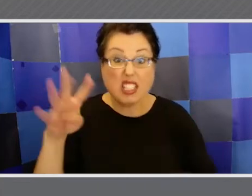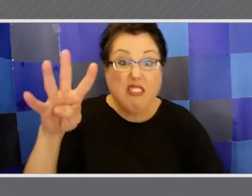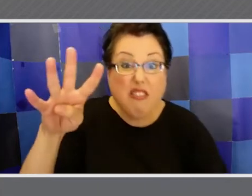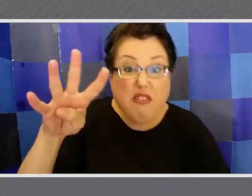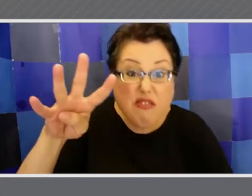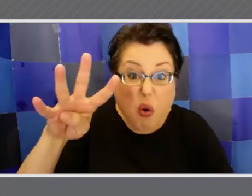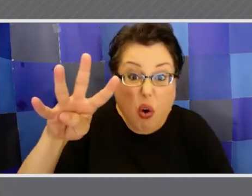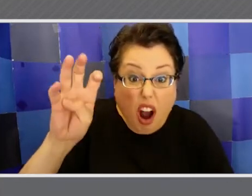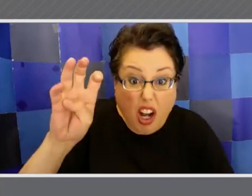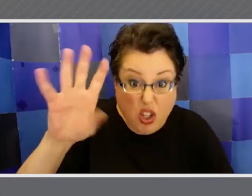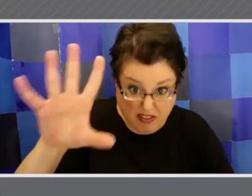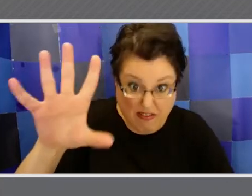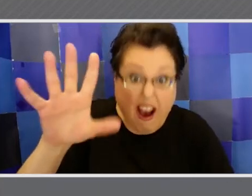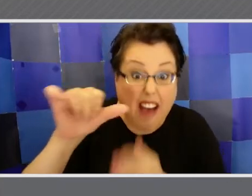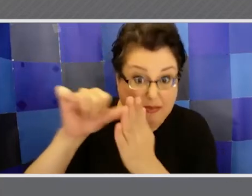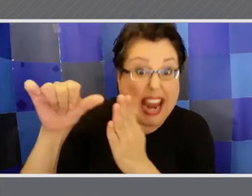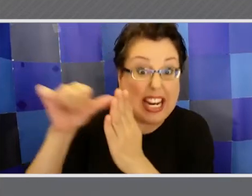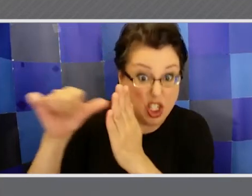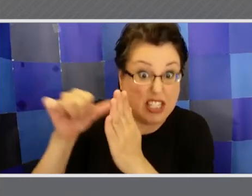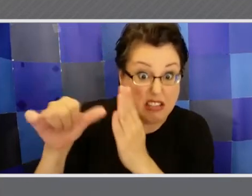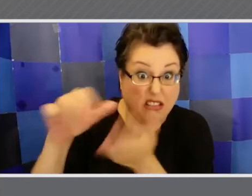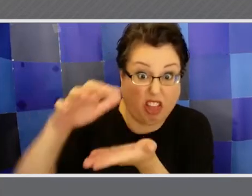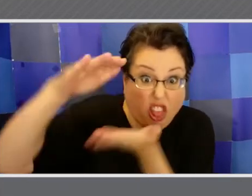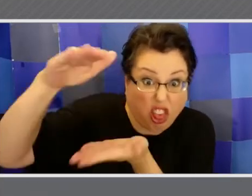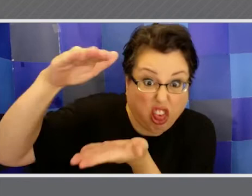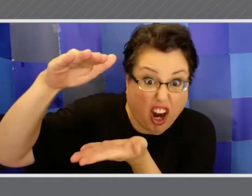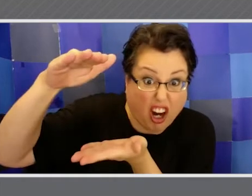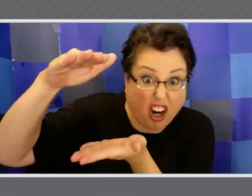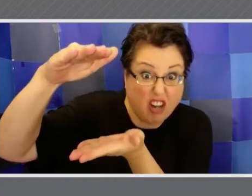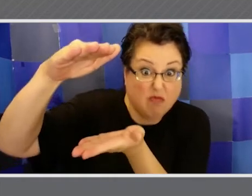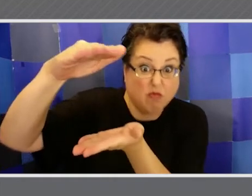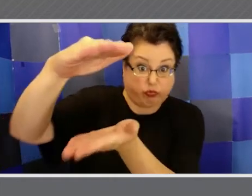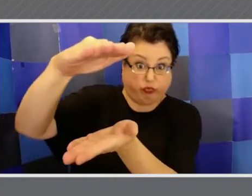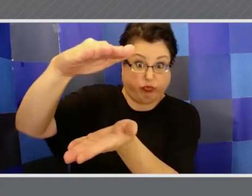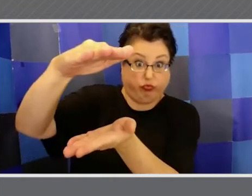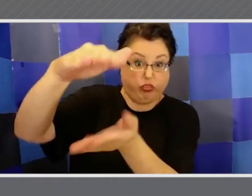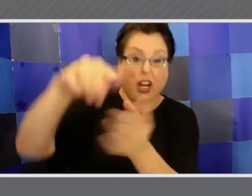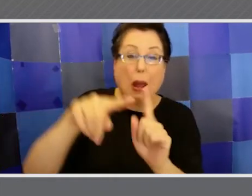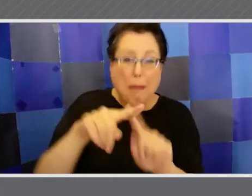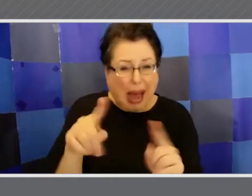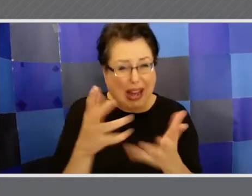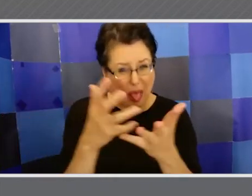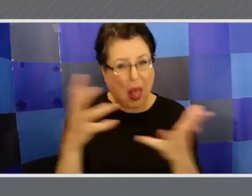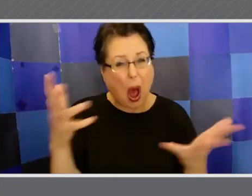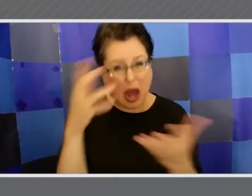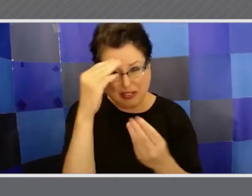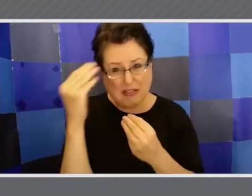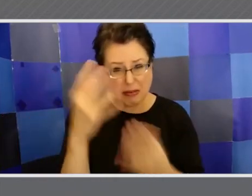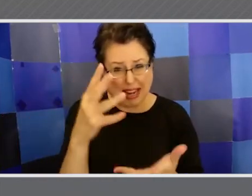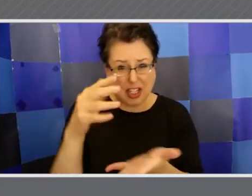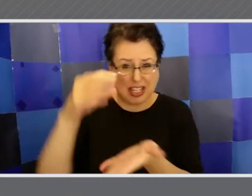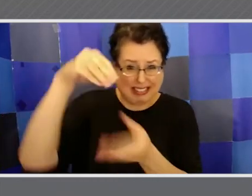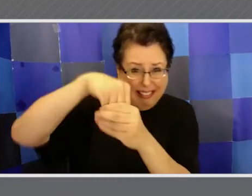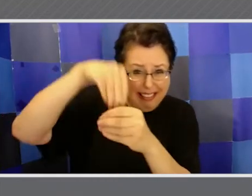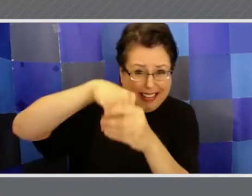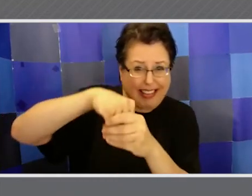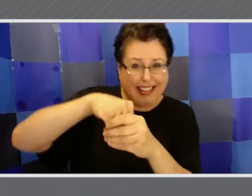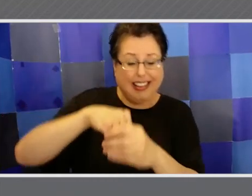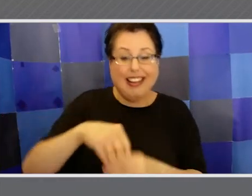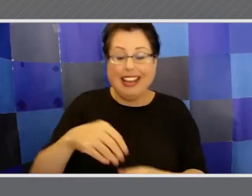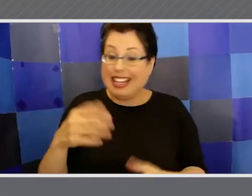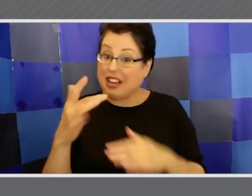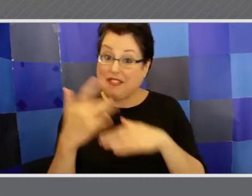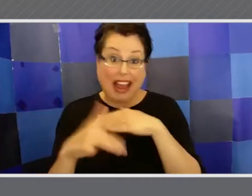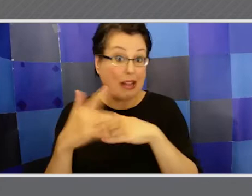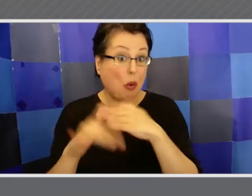in 2021. It's a beast, but there is a lot of information, and I would highly recommend digging through it. It is available online